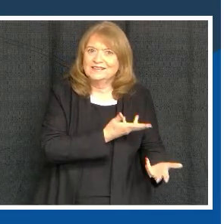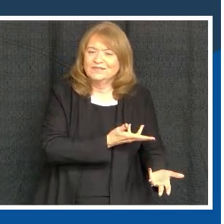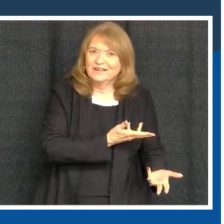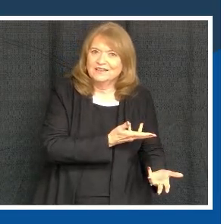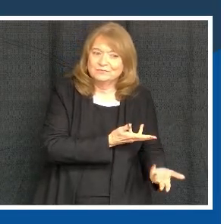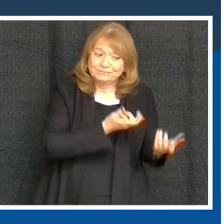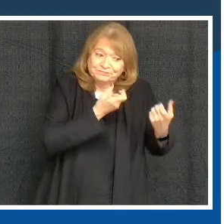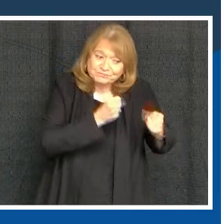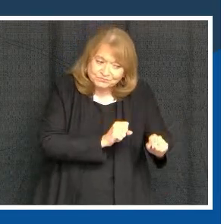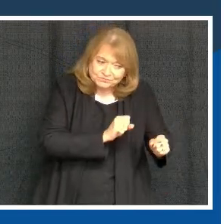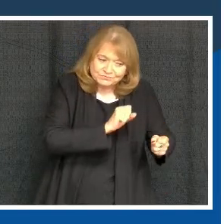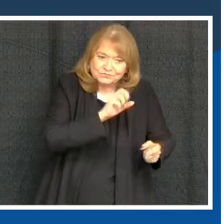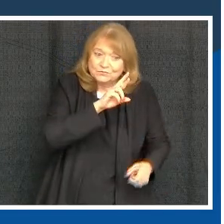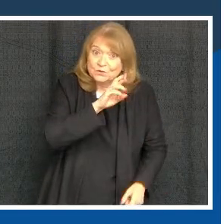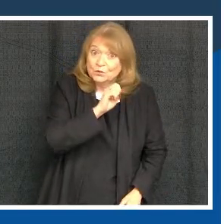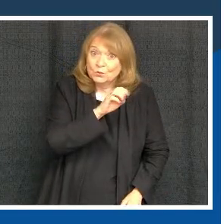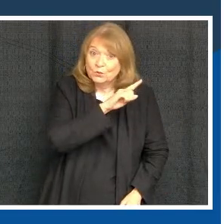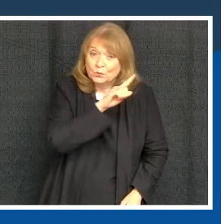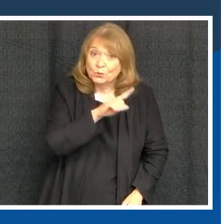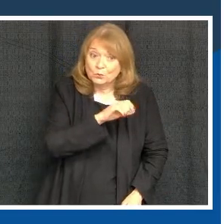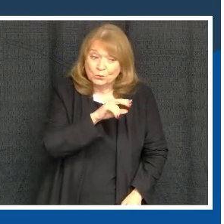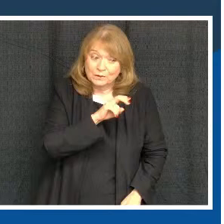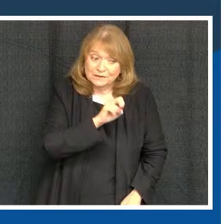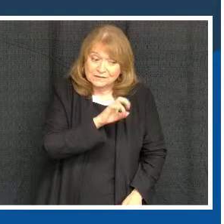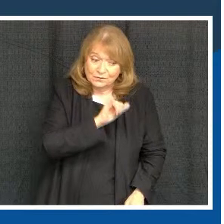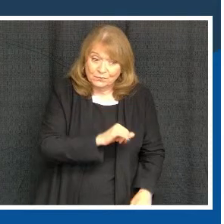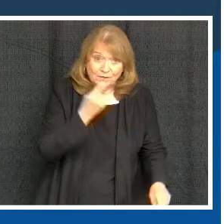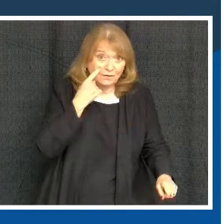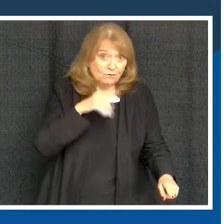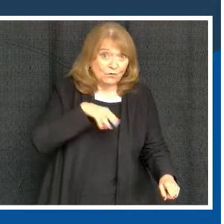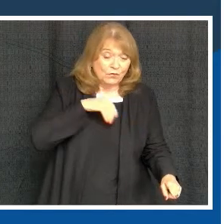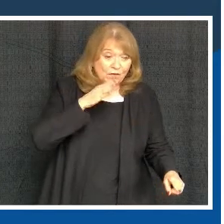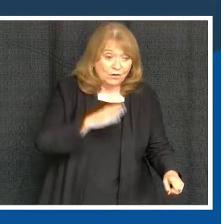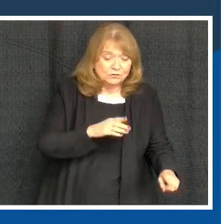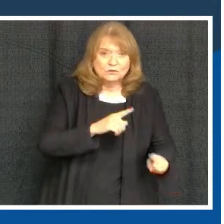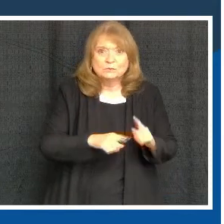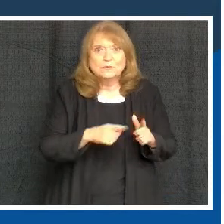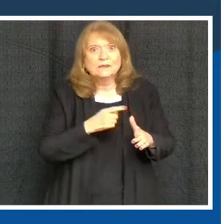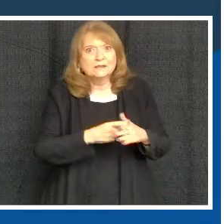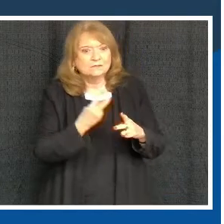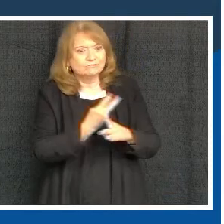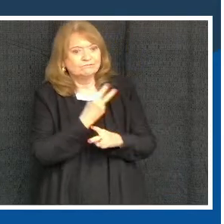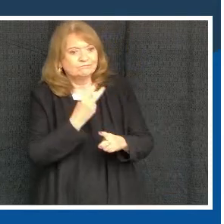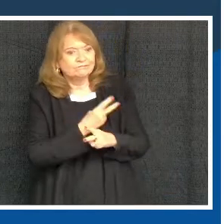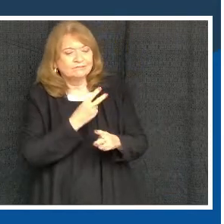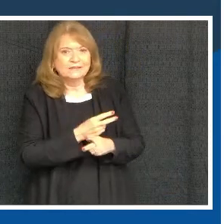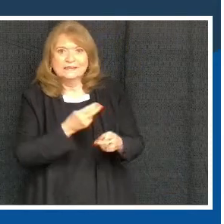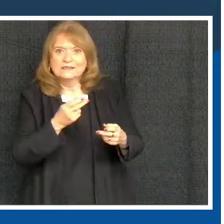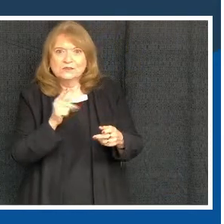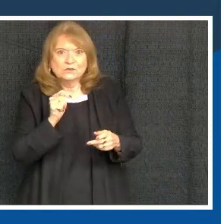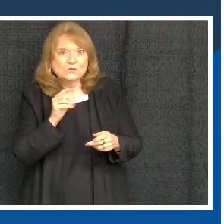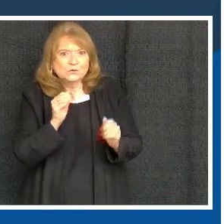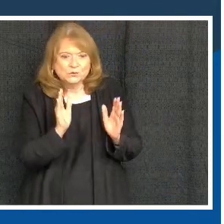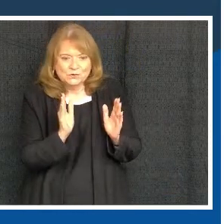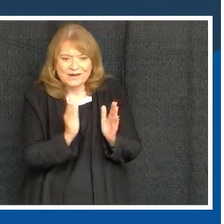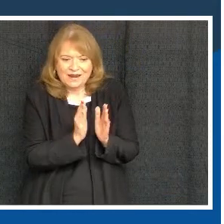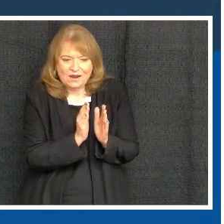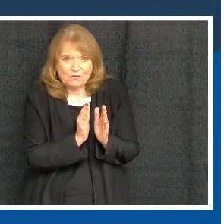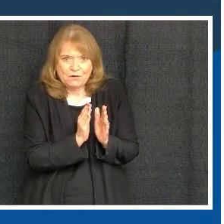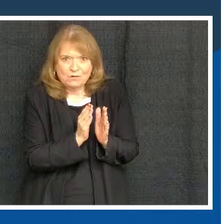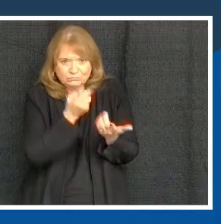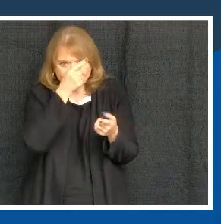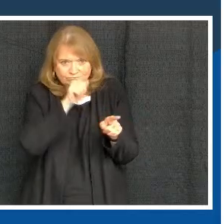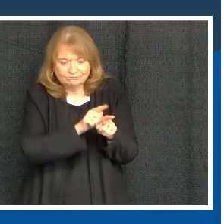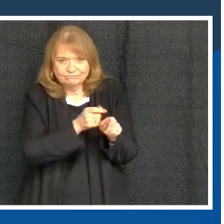attempting to rezone the property on behalf of the owners, the realization was found that the property remains too narrow at the building site to comply with